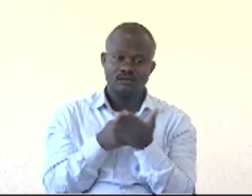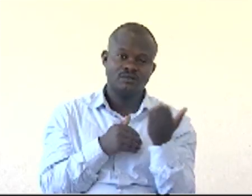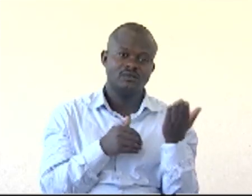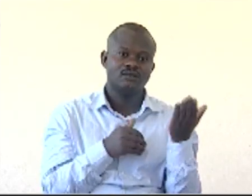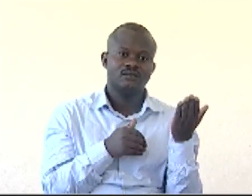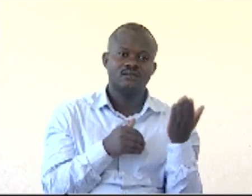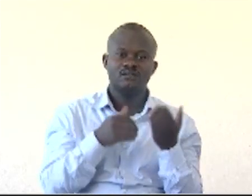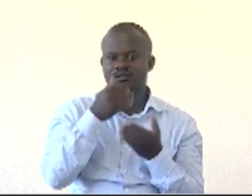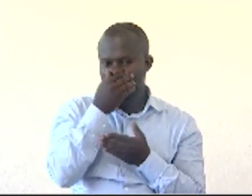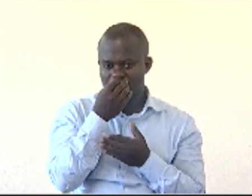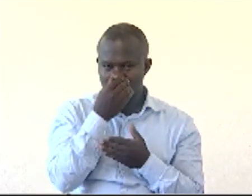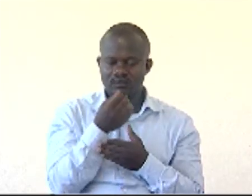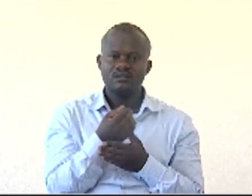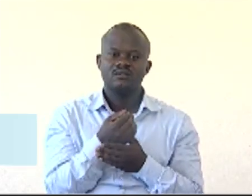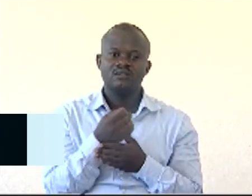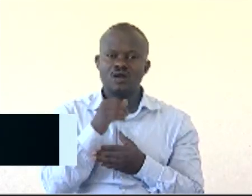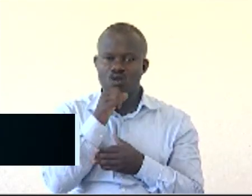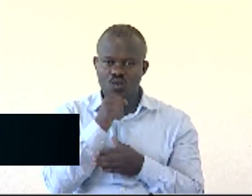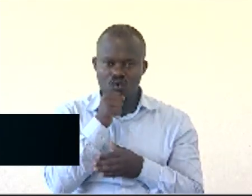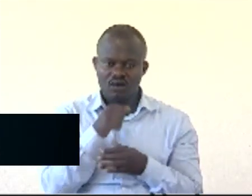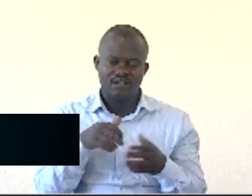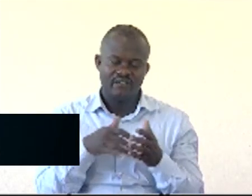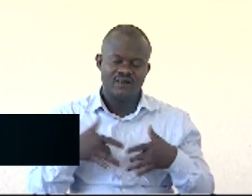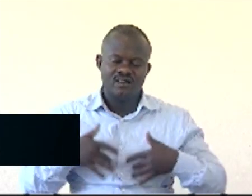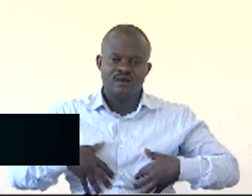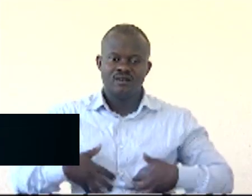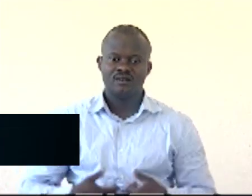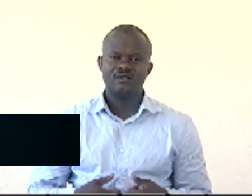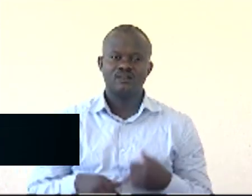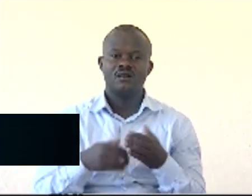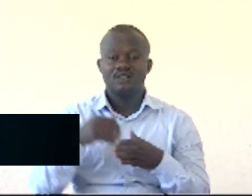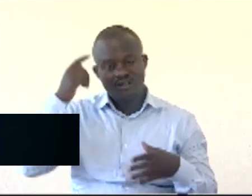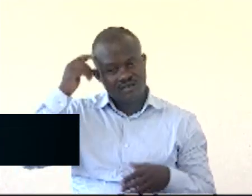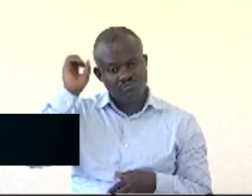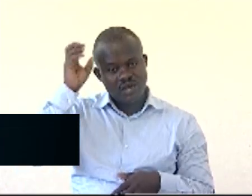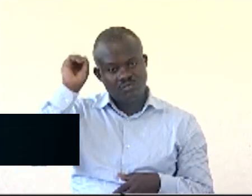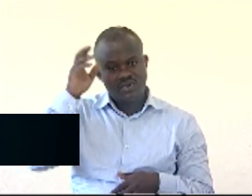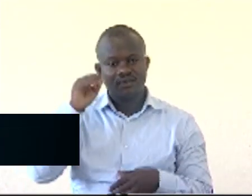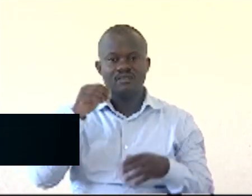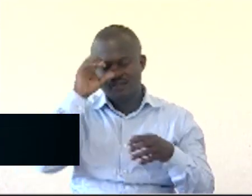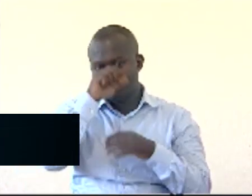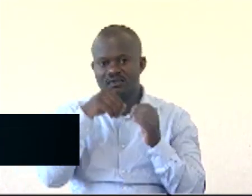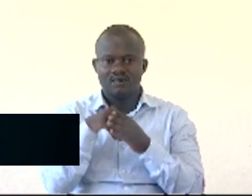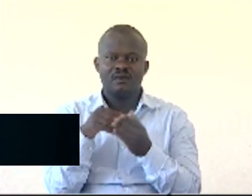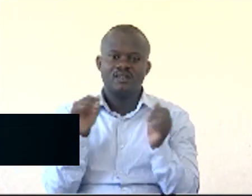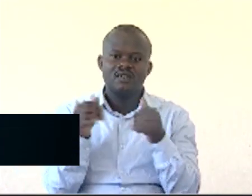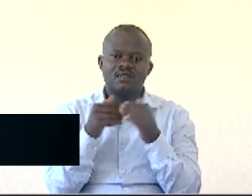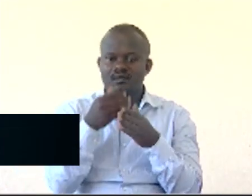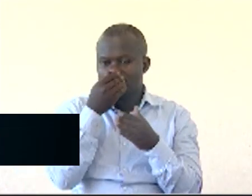cough, tiredness, you feel weak, you have headache, loss of taste or